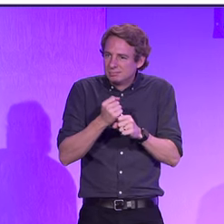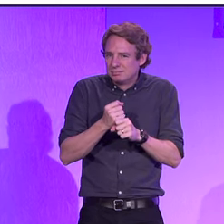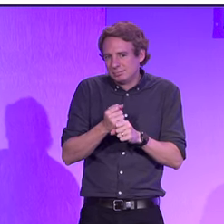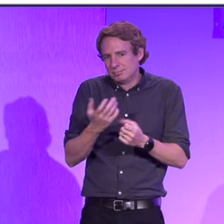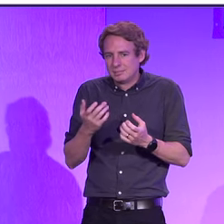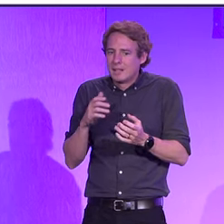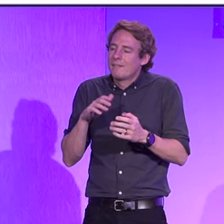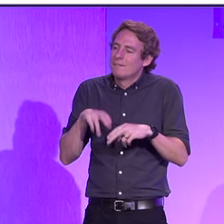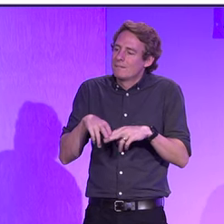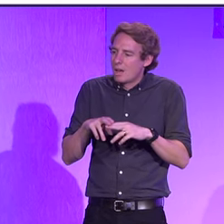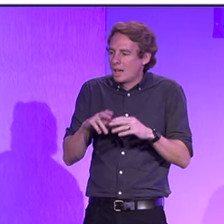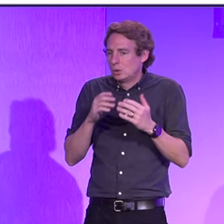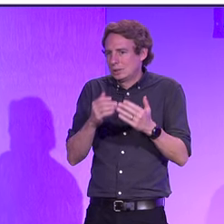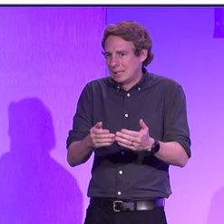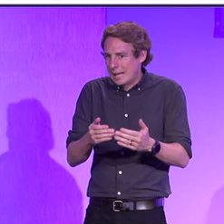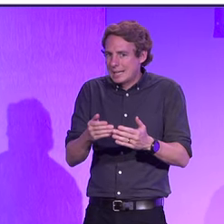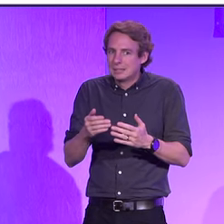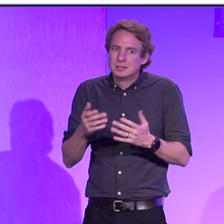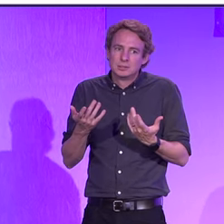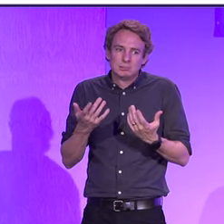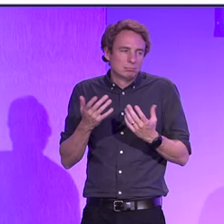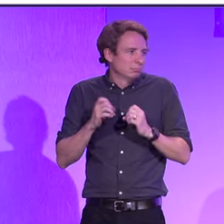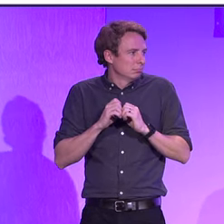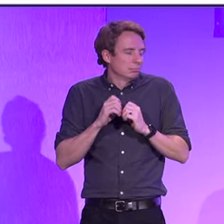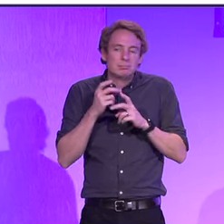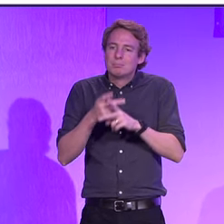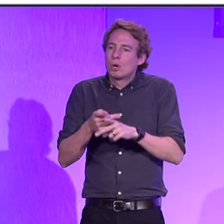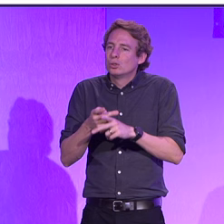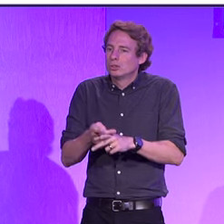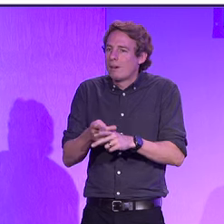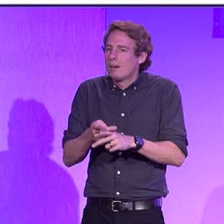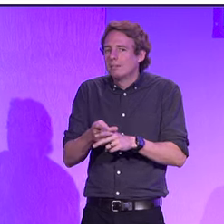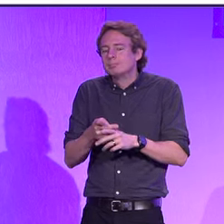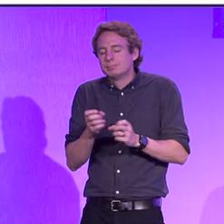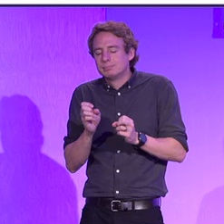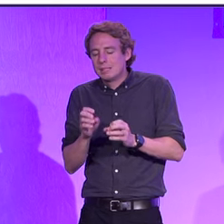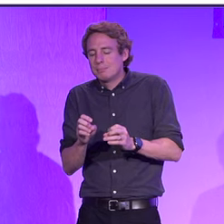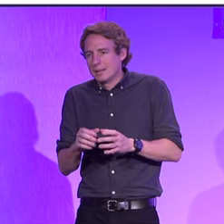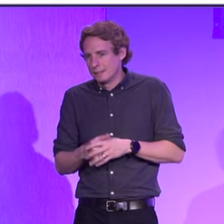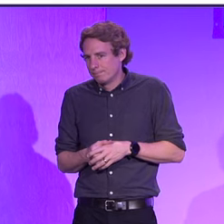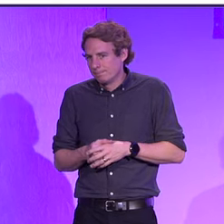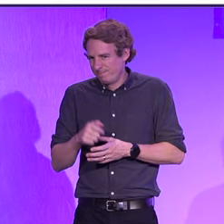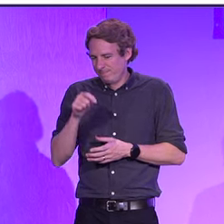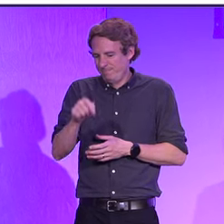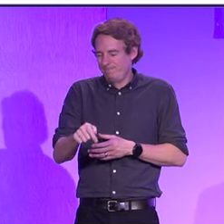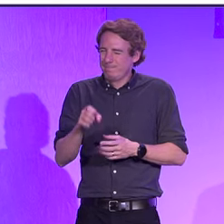move on to the final stage, monitoring and feedback. This one's really important, and